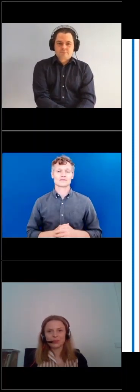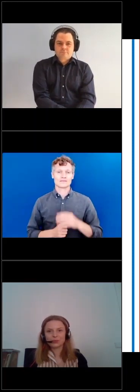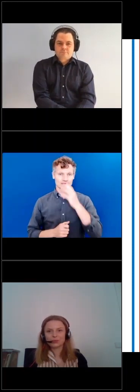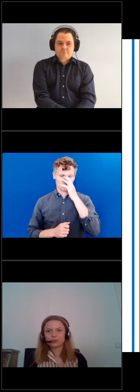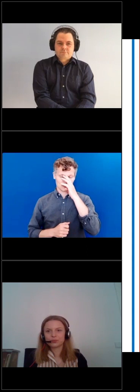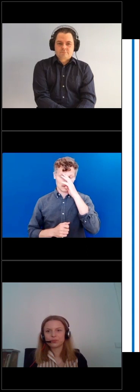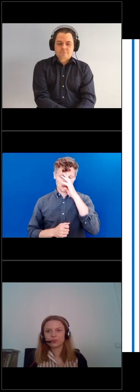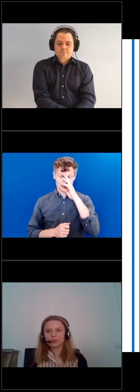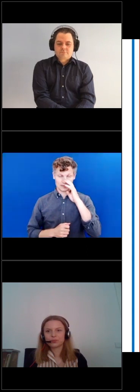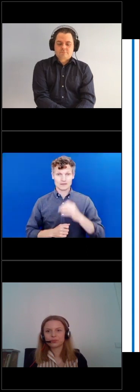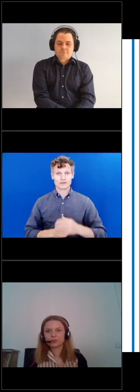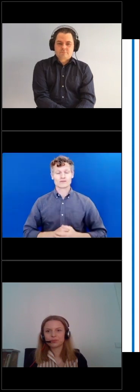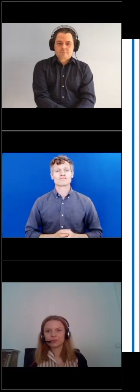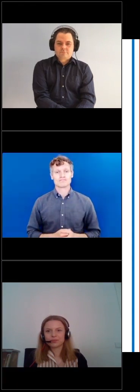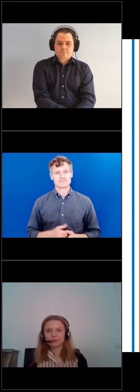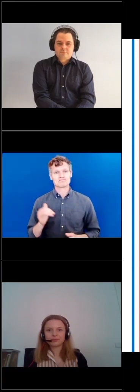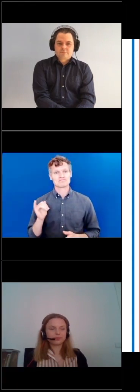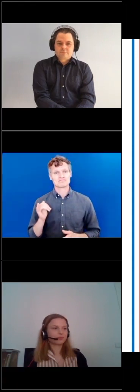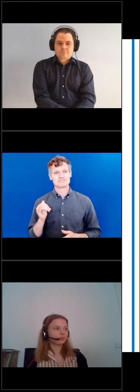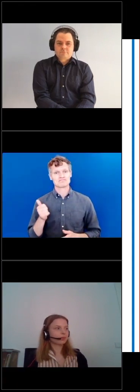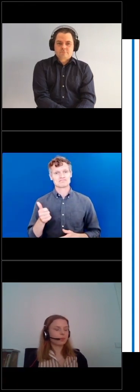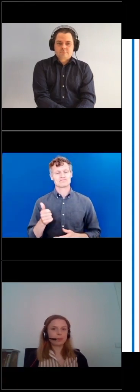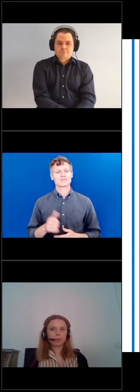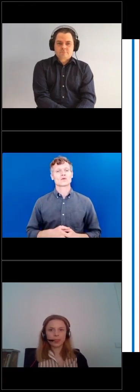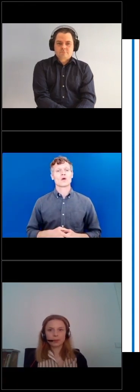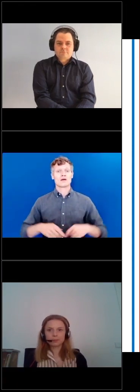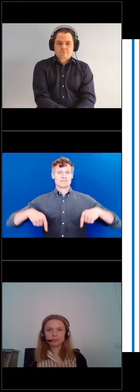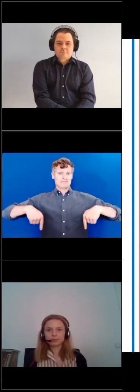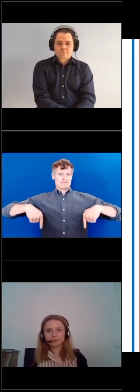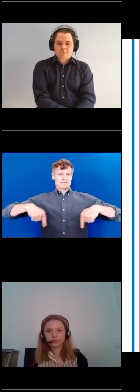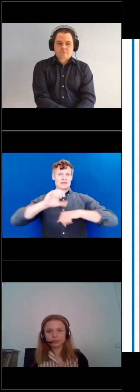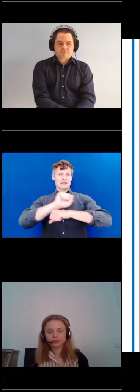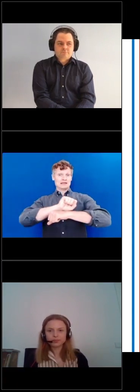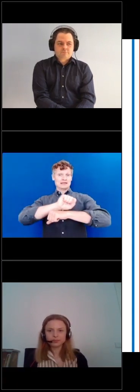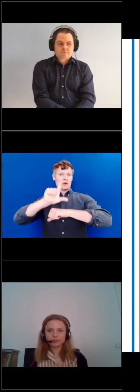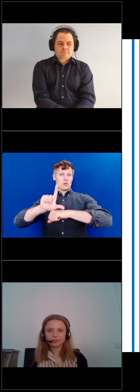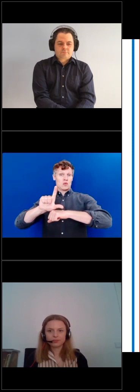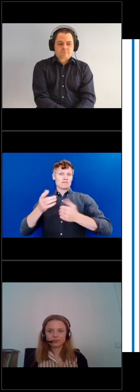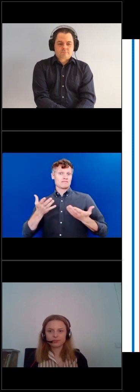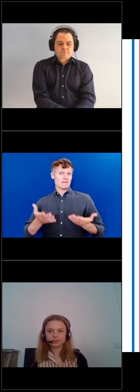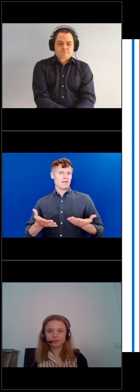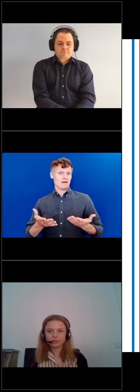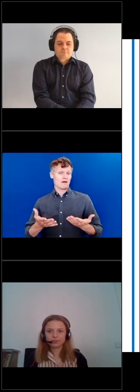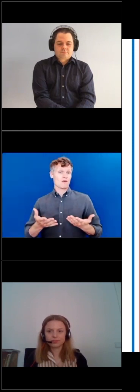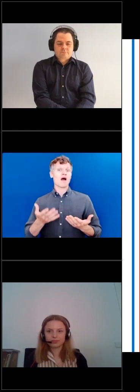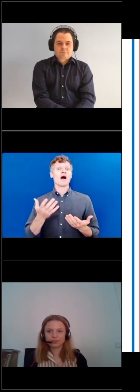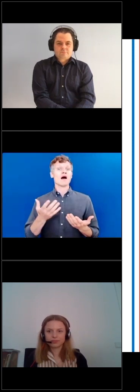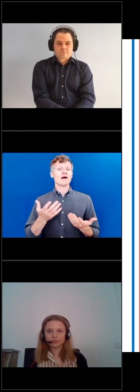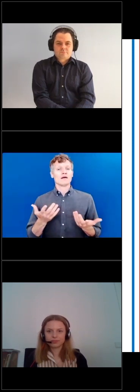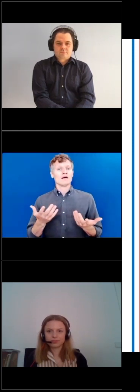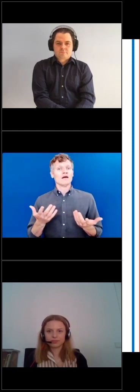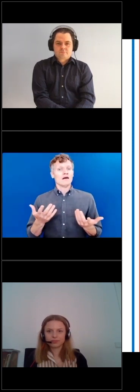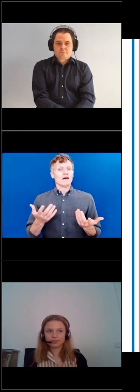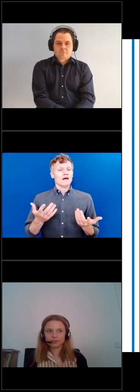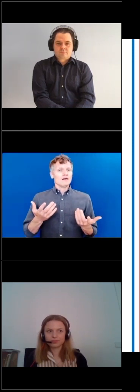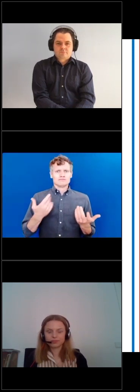Thank you. Yes. So here in Sierra Leone, for example, right now we have movement restrictions inter-district, so we cannot